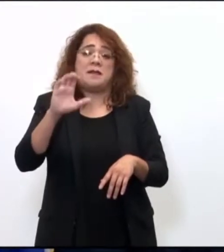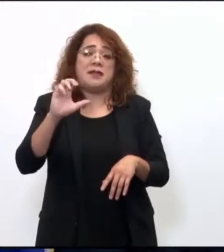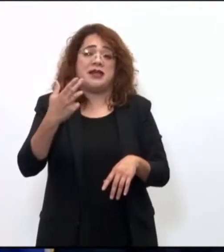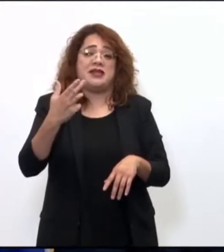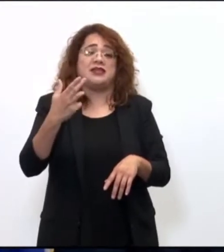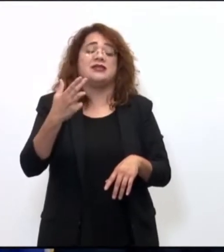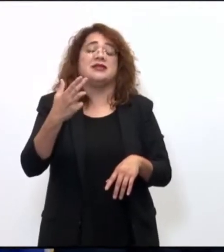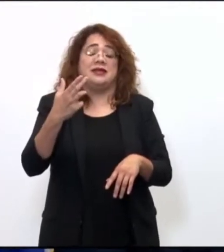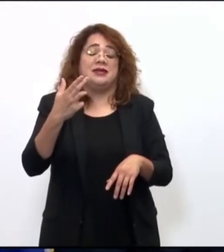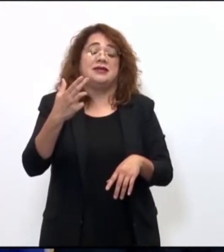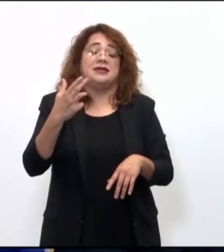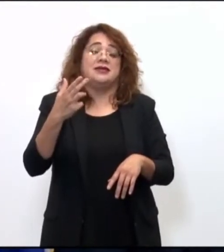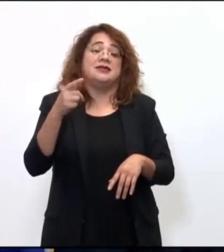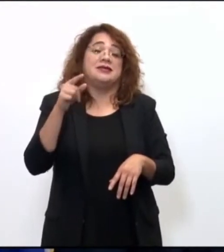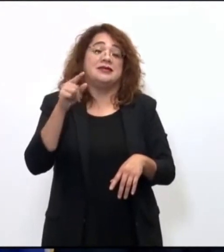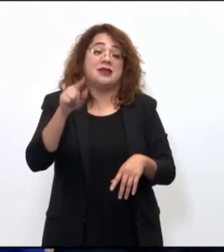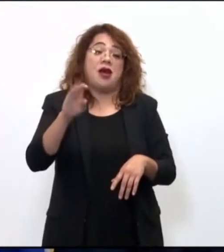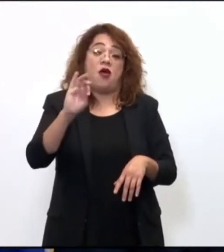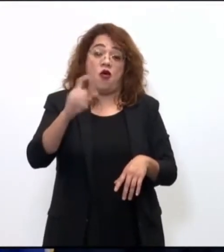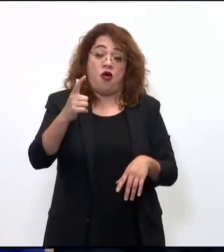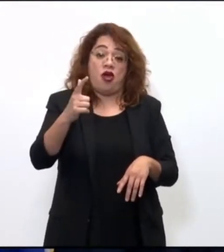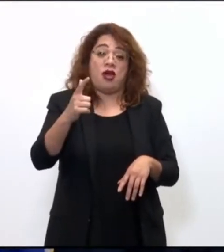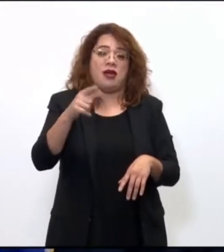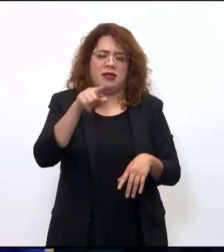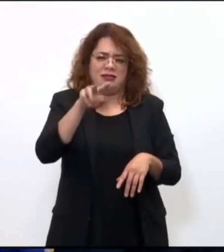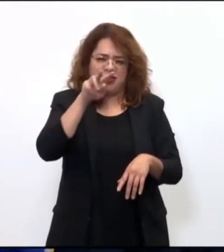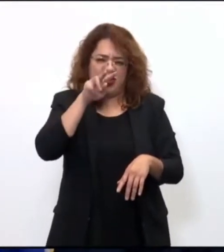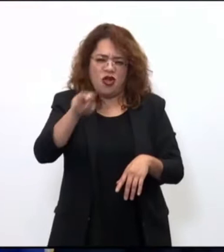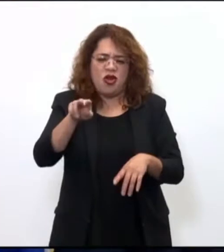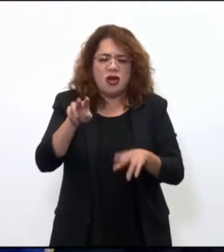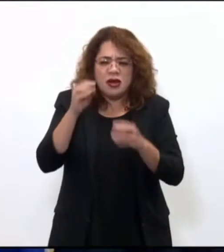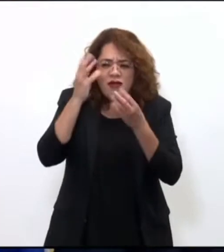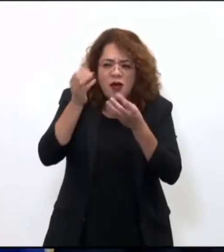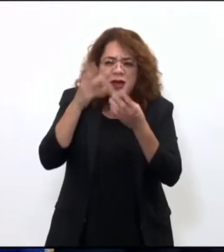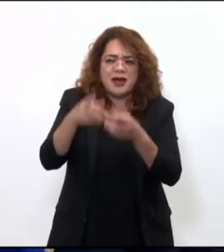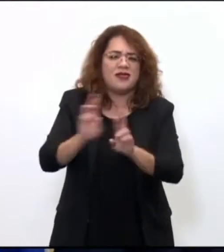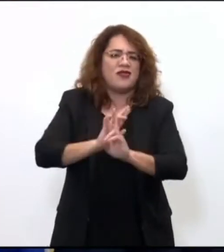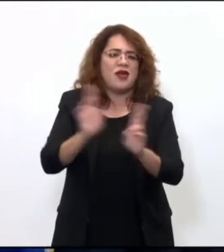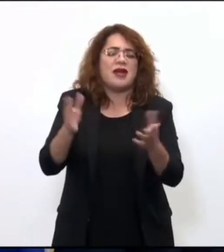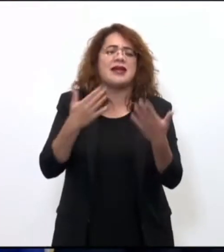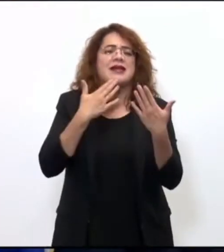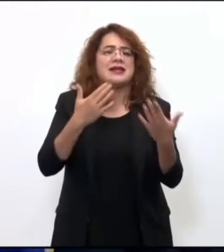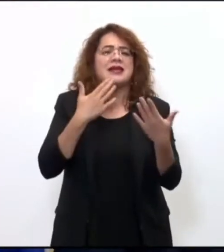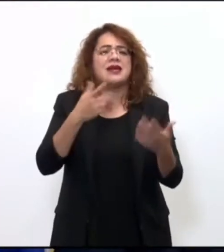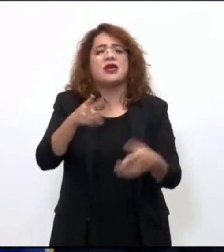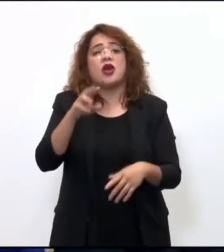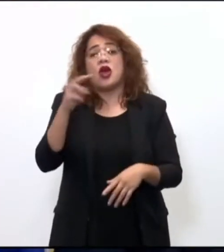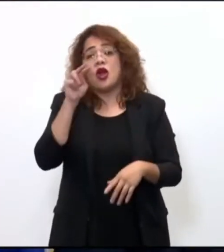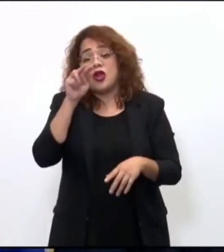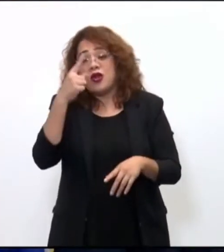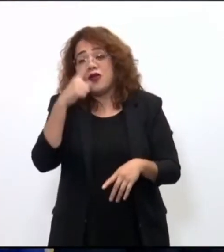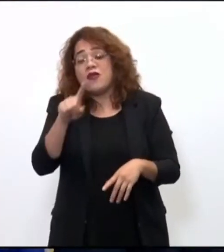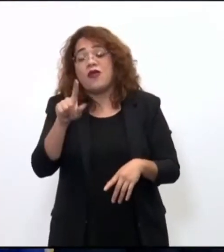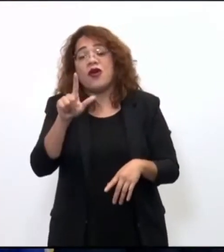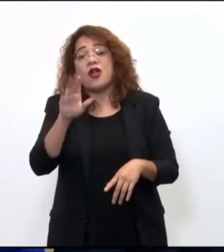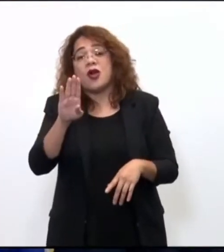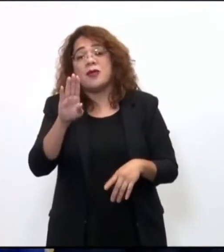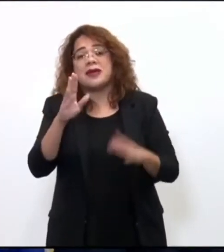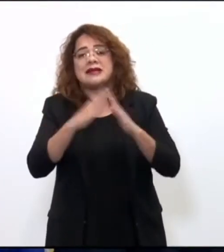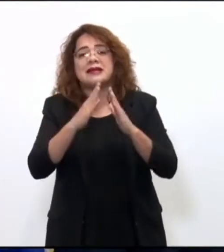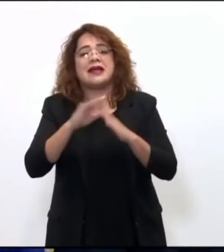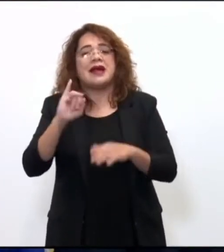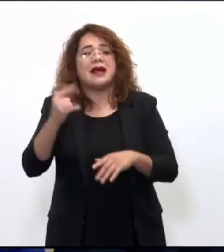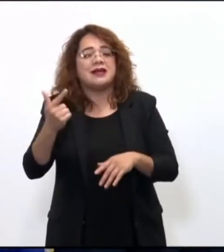tarde. Y si van a celebrar el 5 de mayo, por favor, tengan mucho cuidado y siguen usando su mascarilla en lugares públicos con